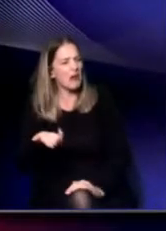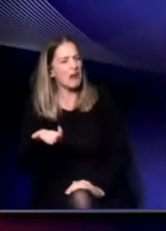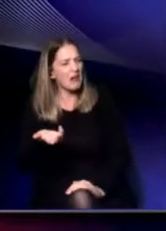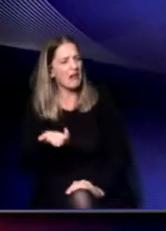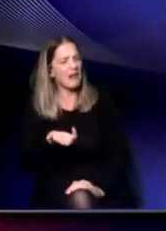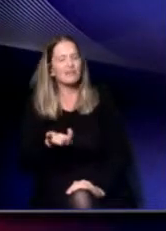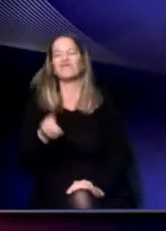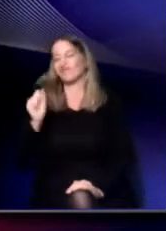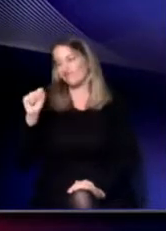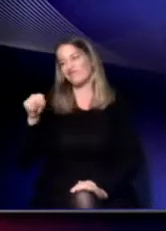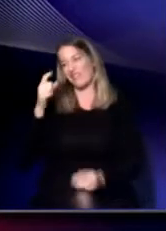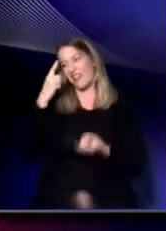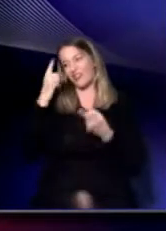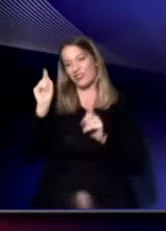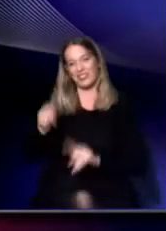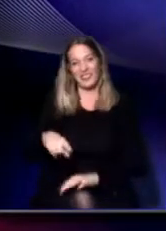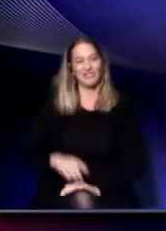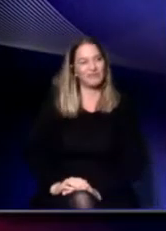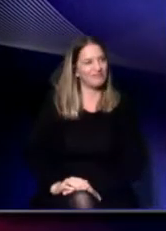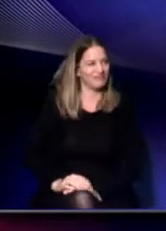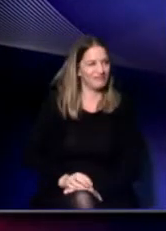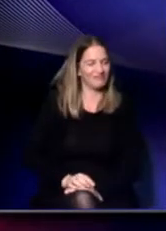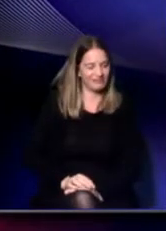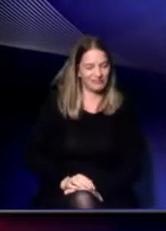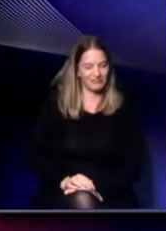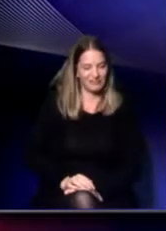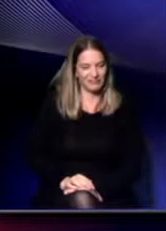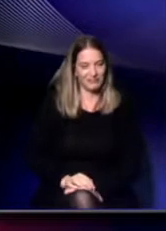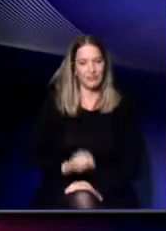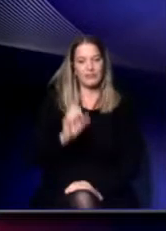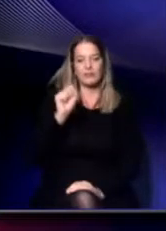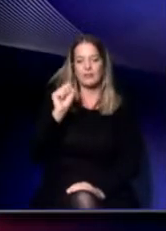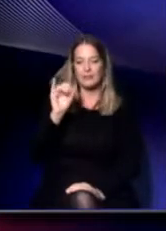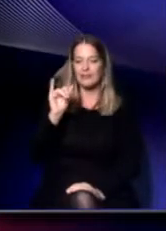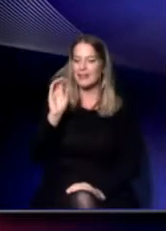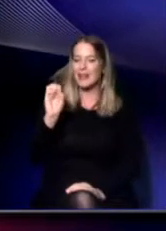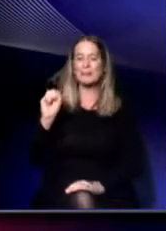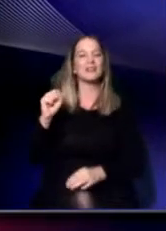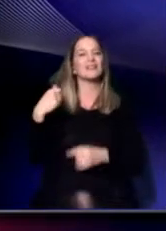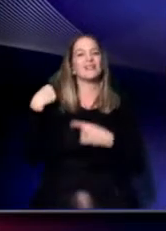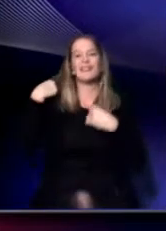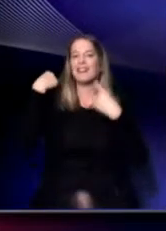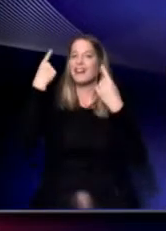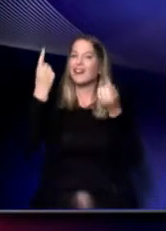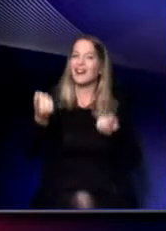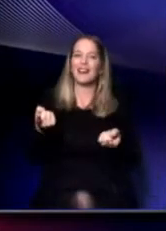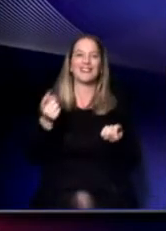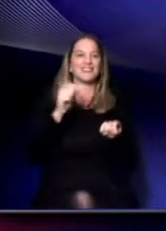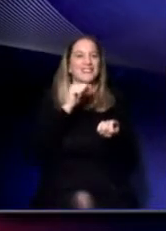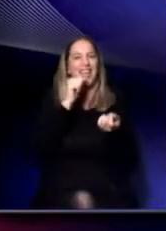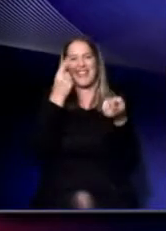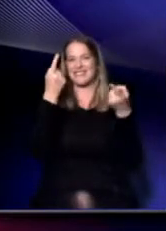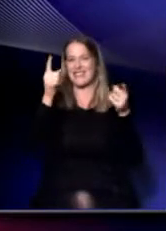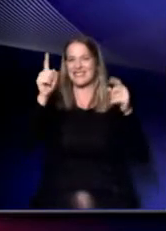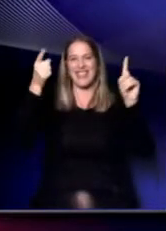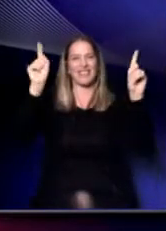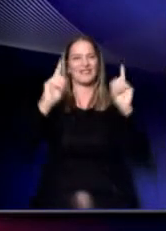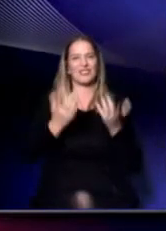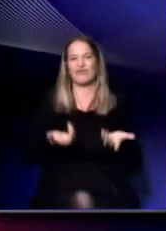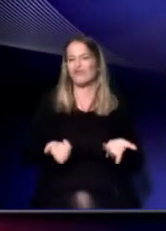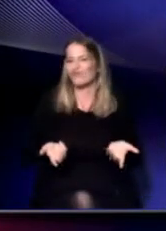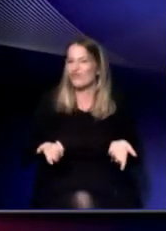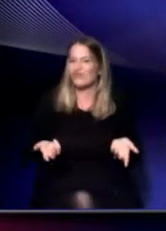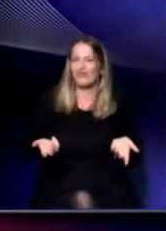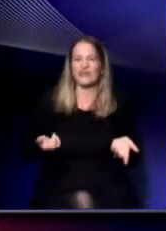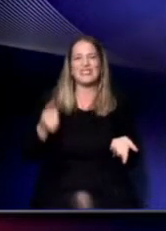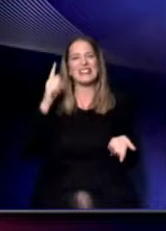I agree. We've been relatively unsuccessful in having it. In fact, I